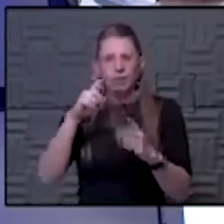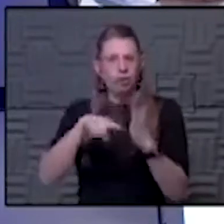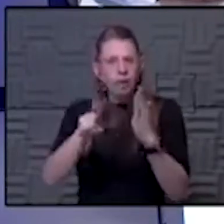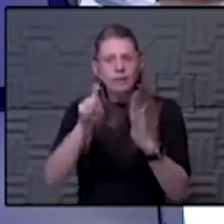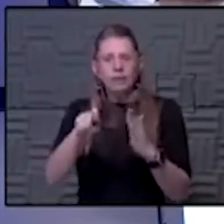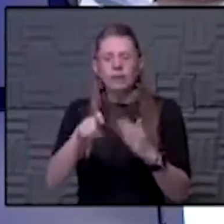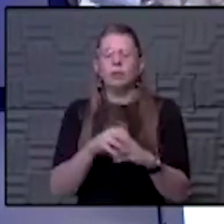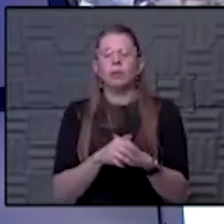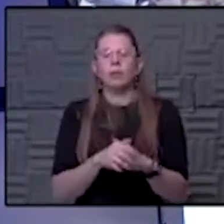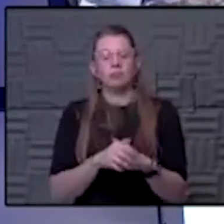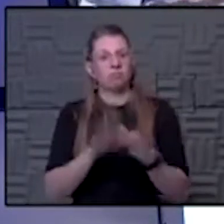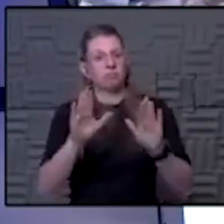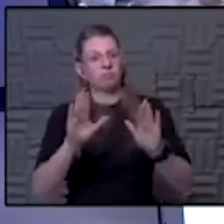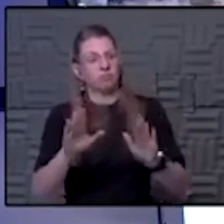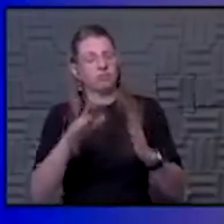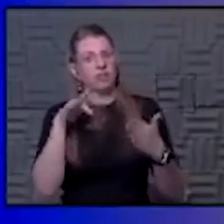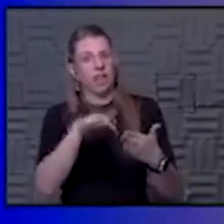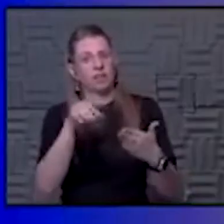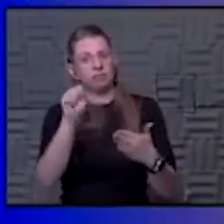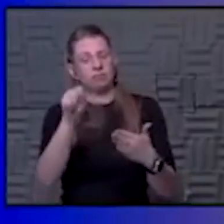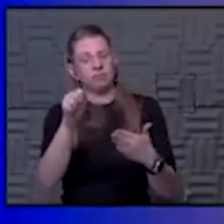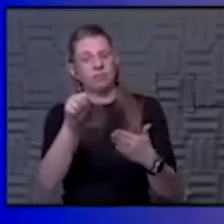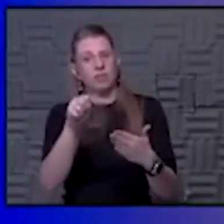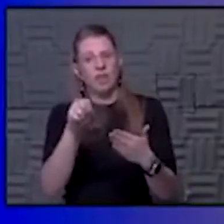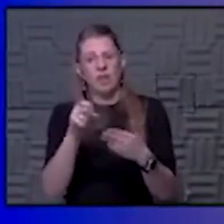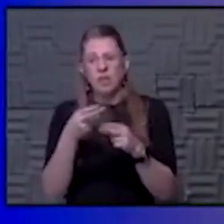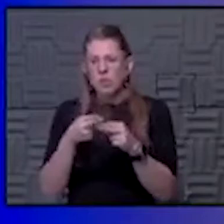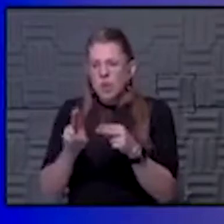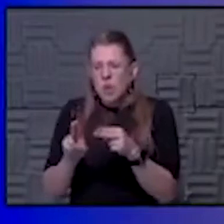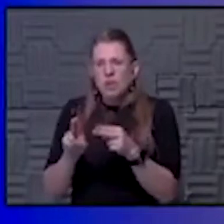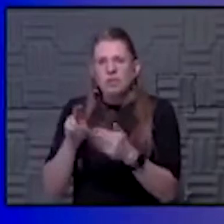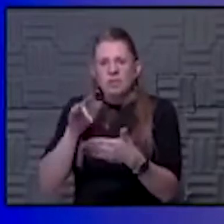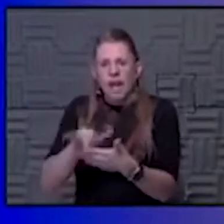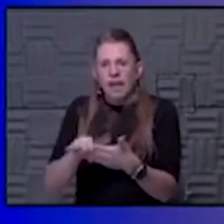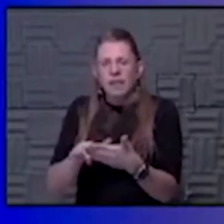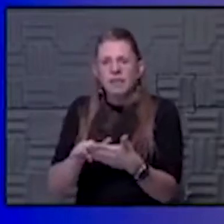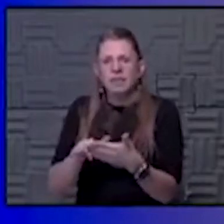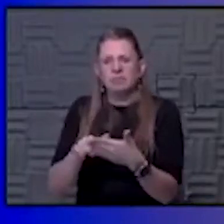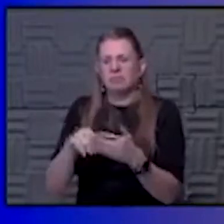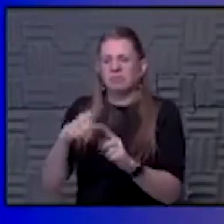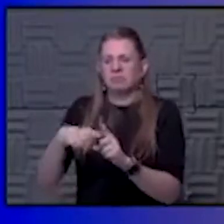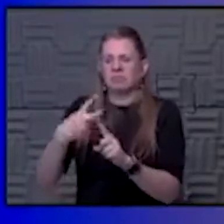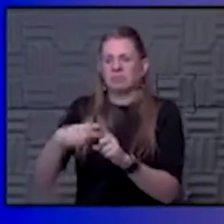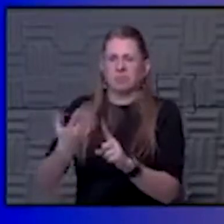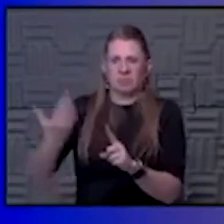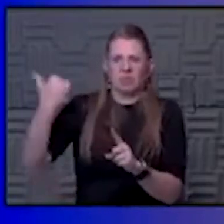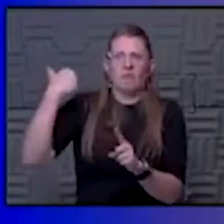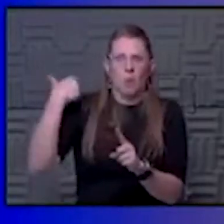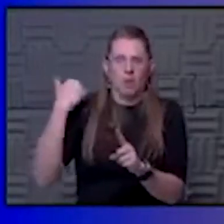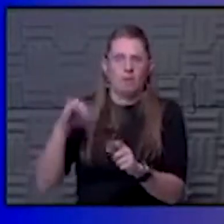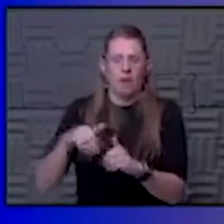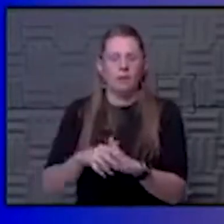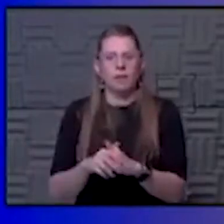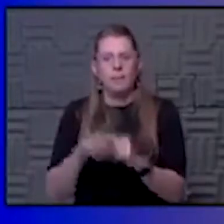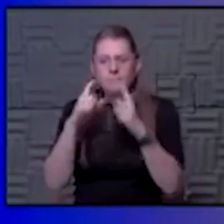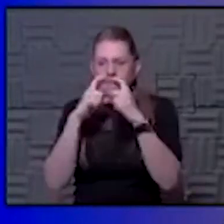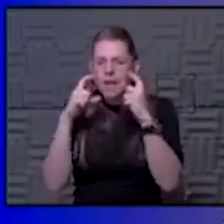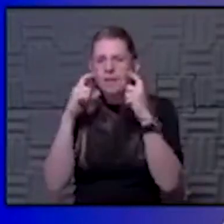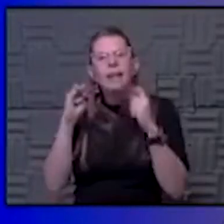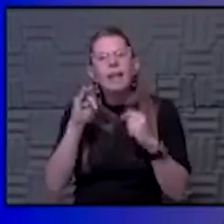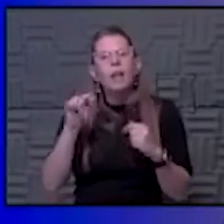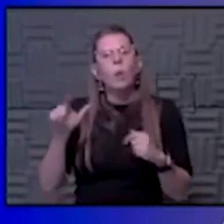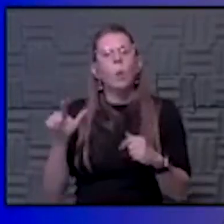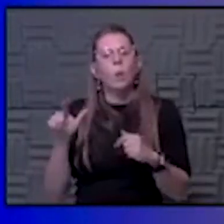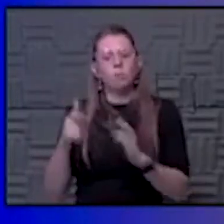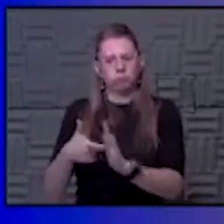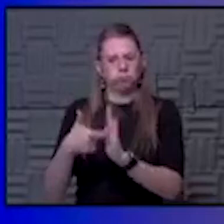excellent study. That was a bigger study. There was a smaller study a few months prior to that looking at masking in Illinois when